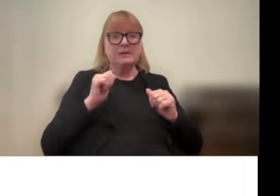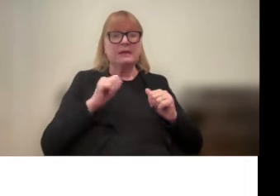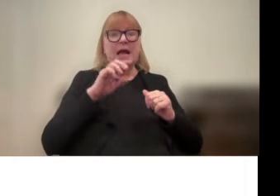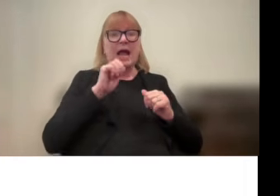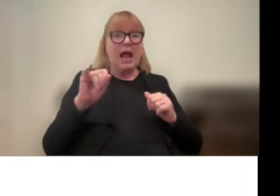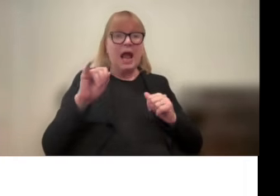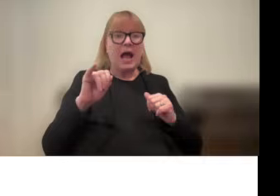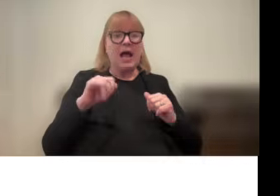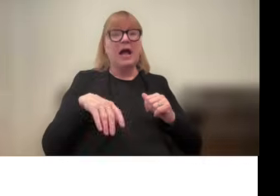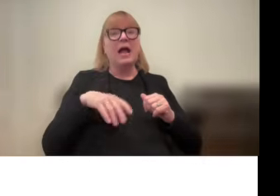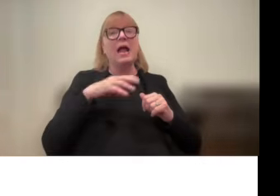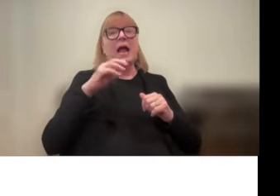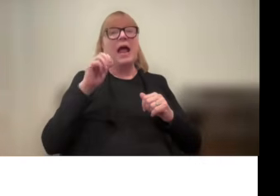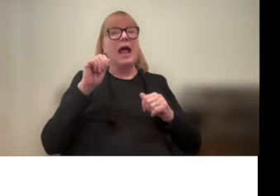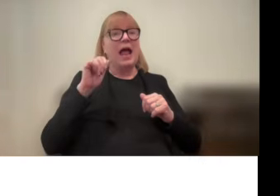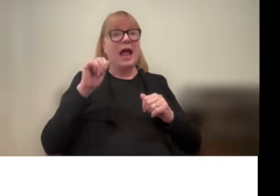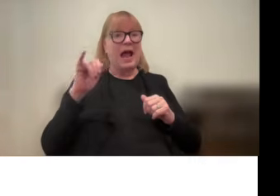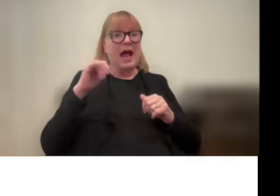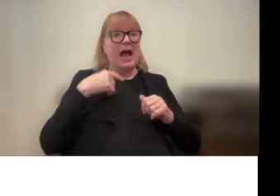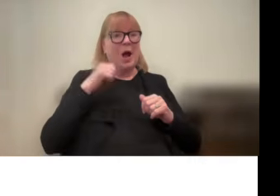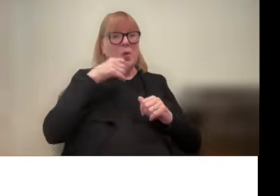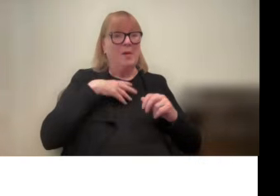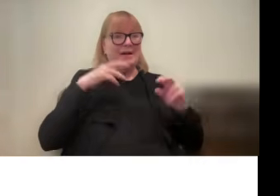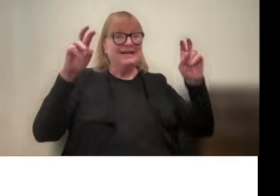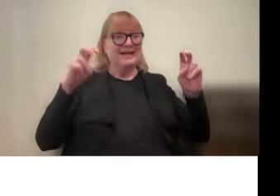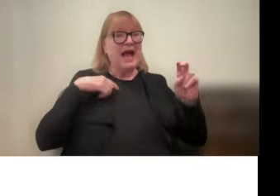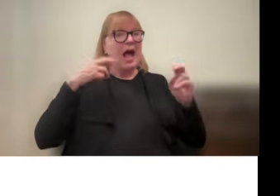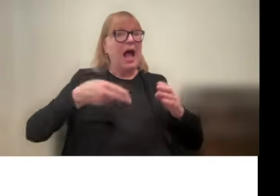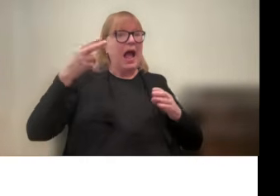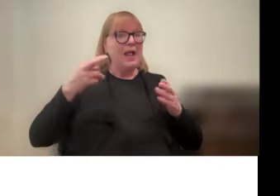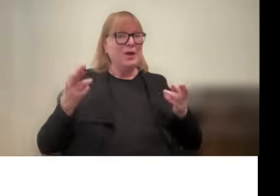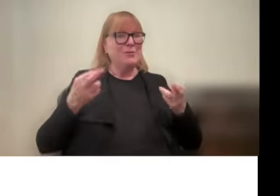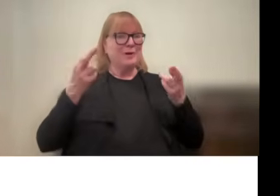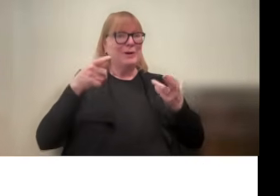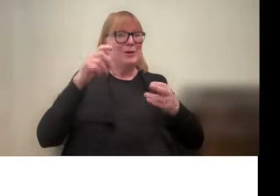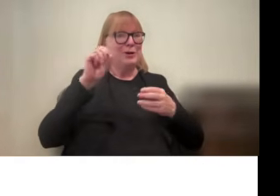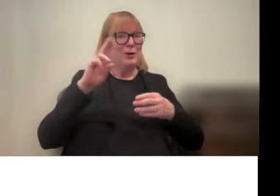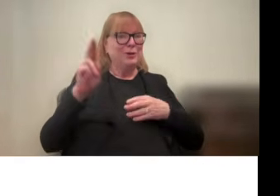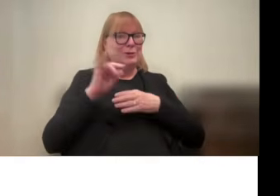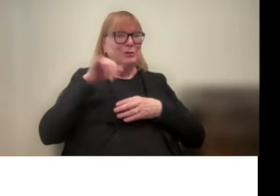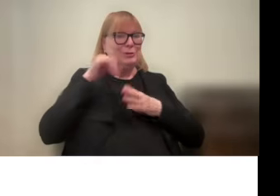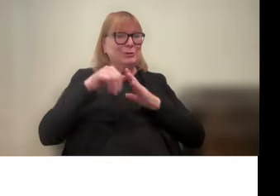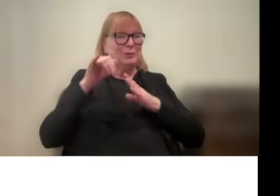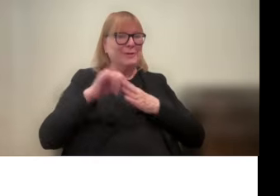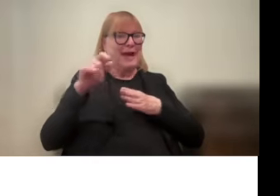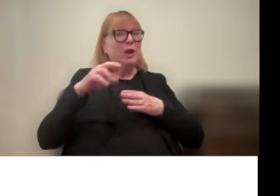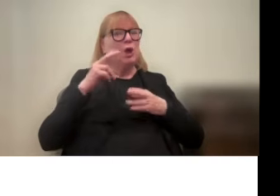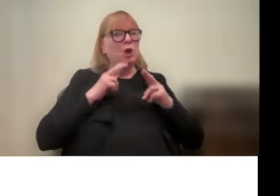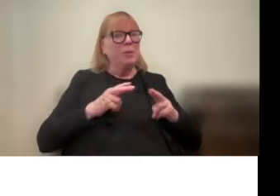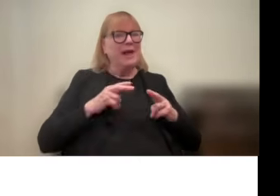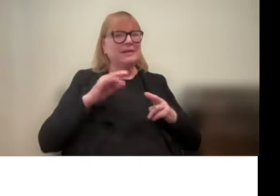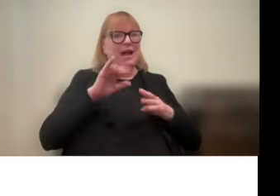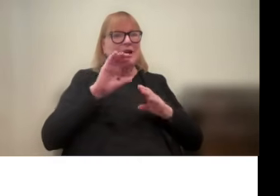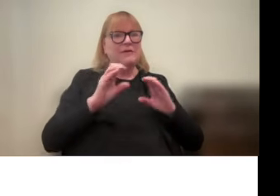AI, Ain't I a Woman, which is excellent. Highly recommend you YouTube that. She uses that to humanize the conversation